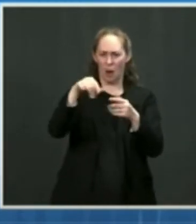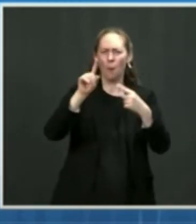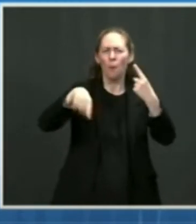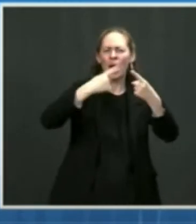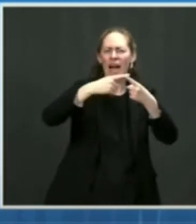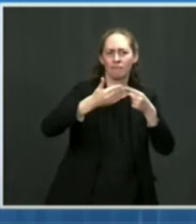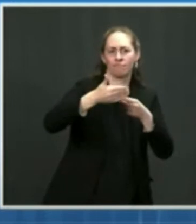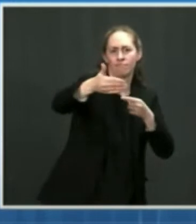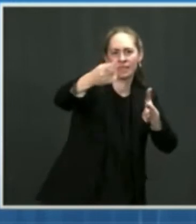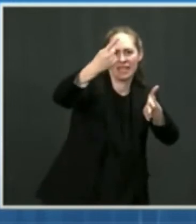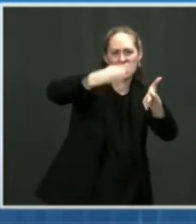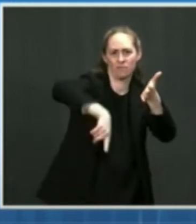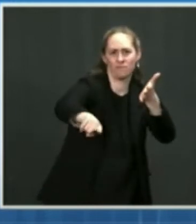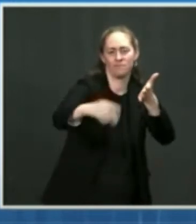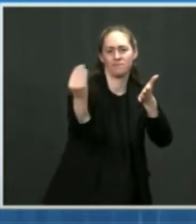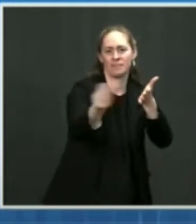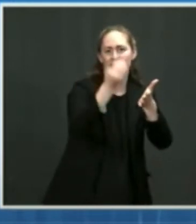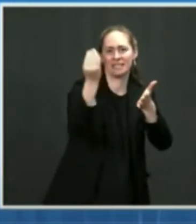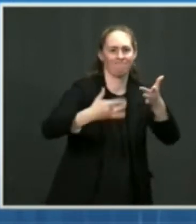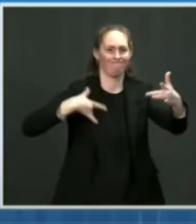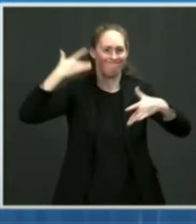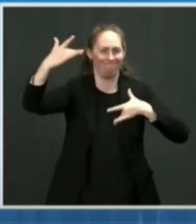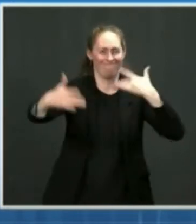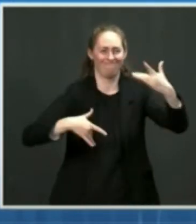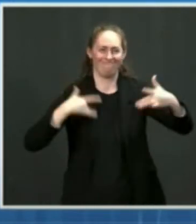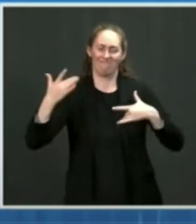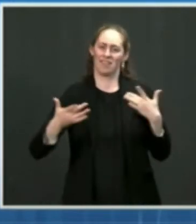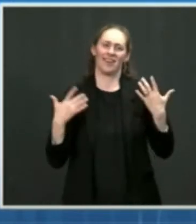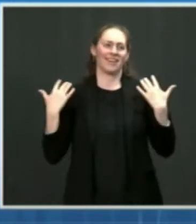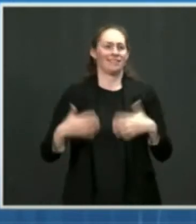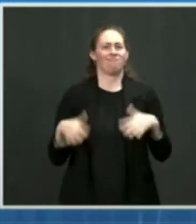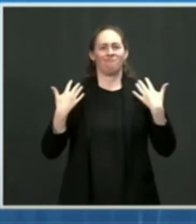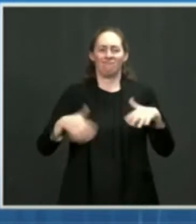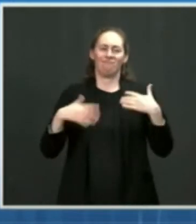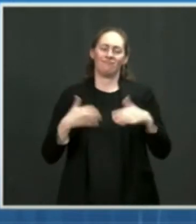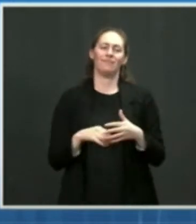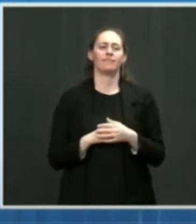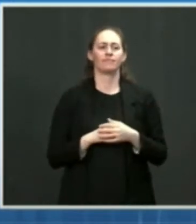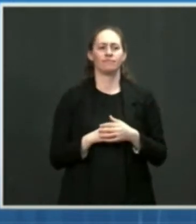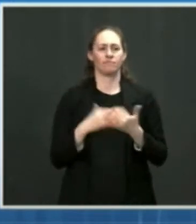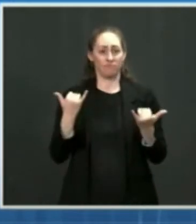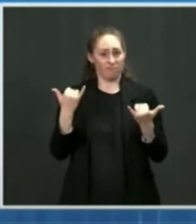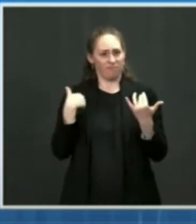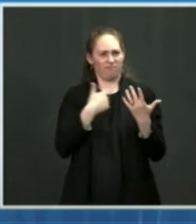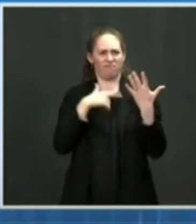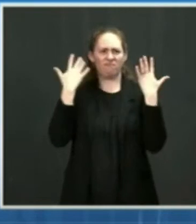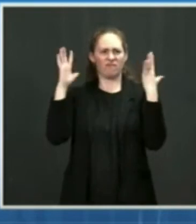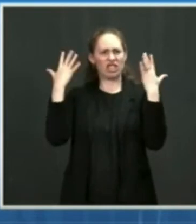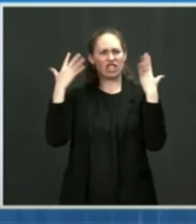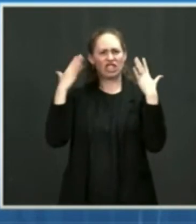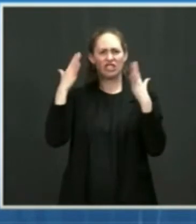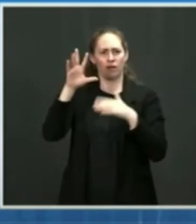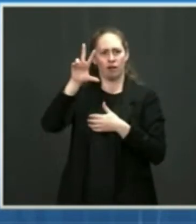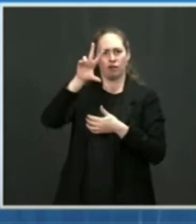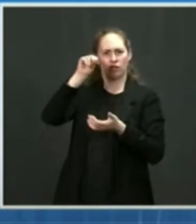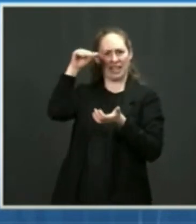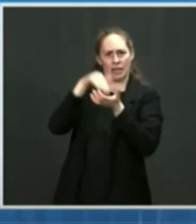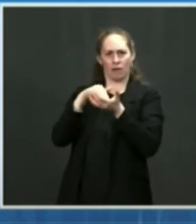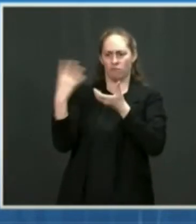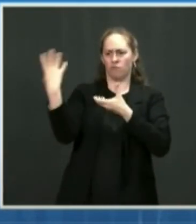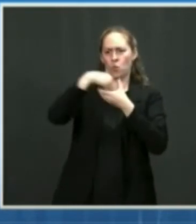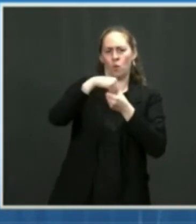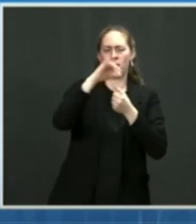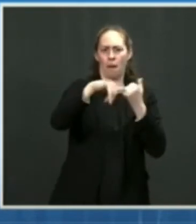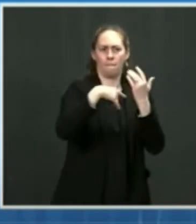19. Already, there are roughly 30,000 pharmacies in the program, and we're on track to have nearly